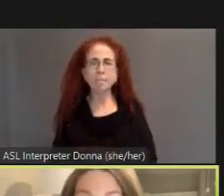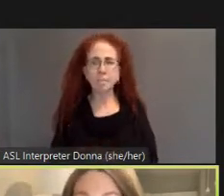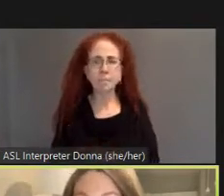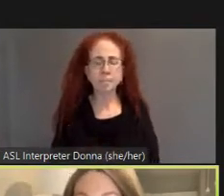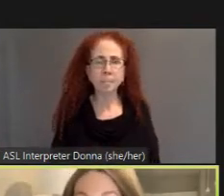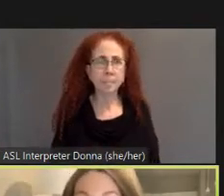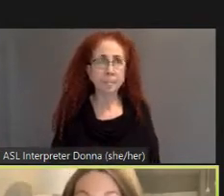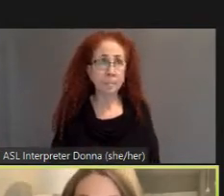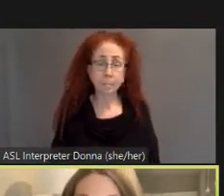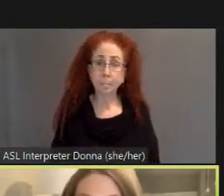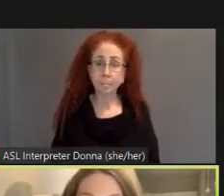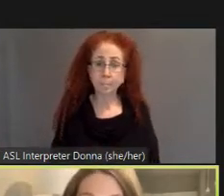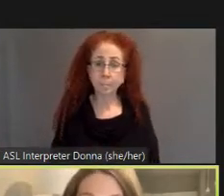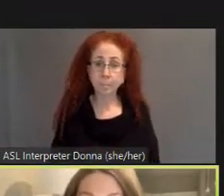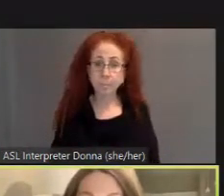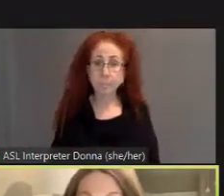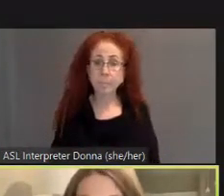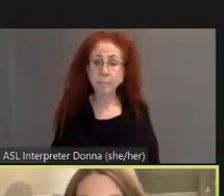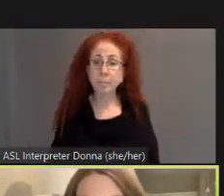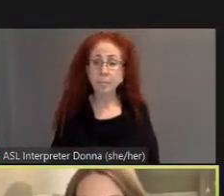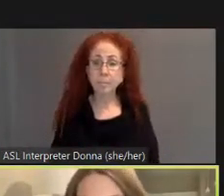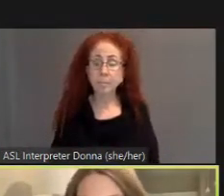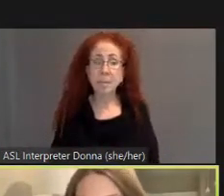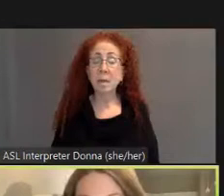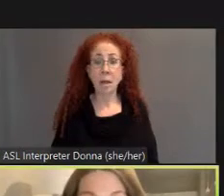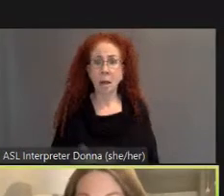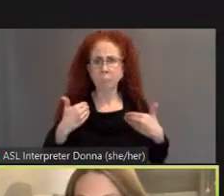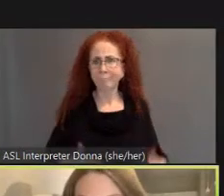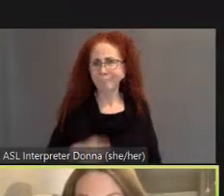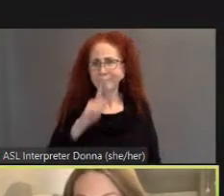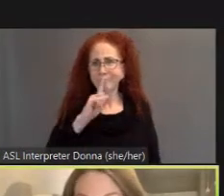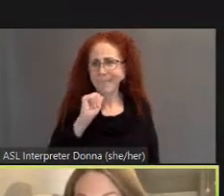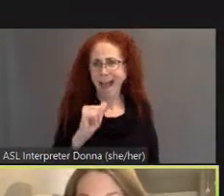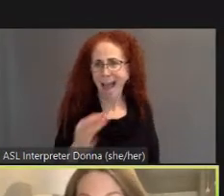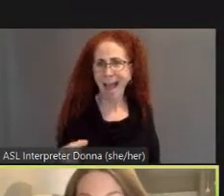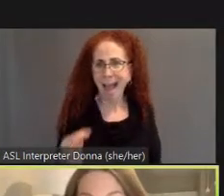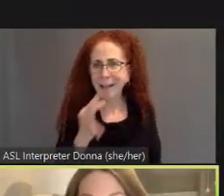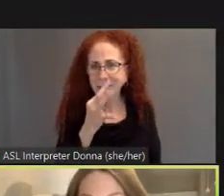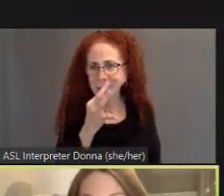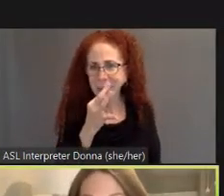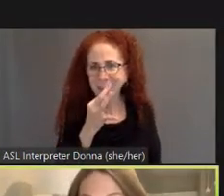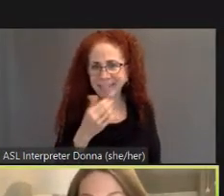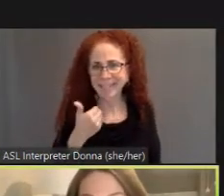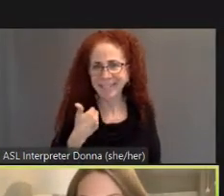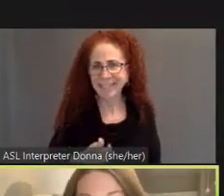Then, because I'm not an expert in